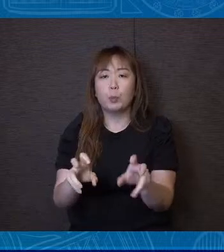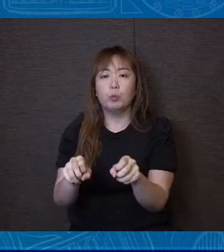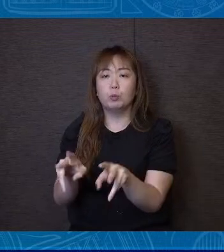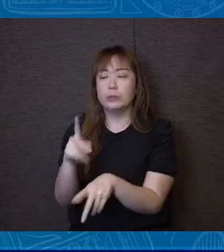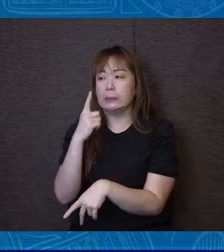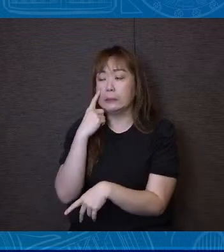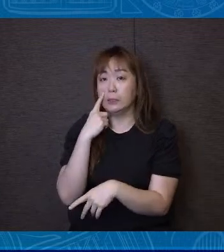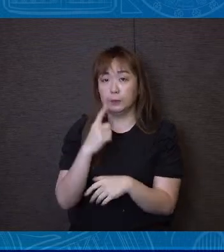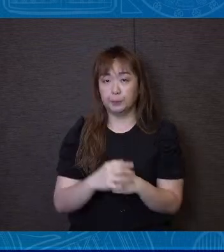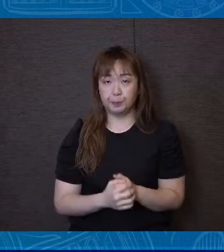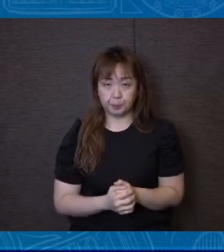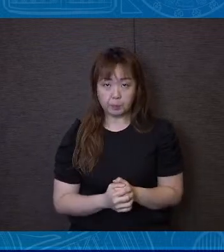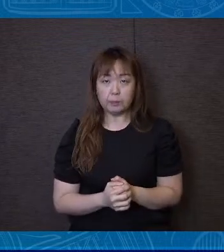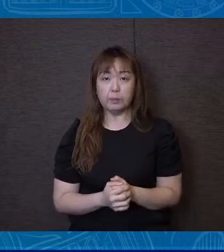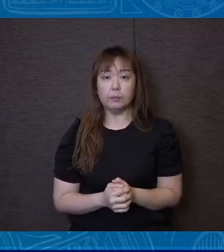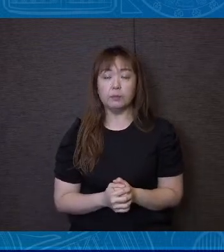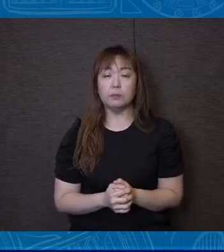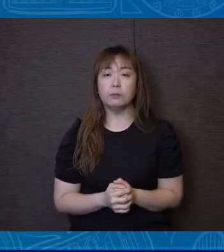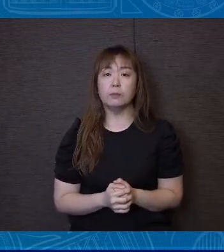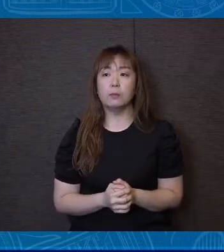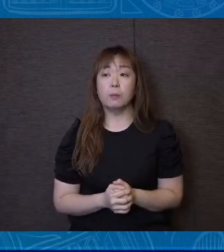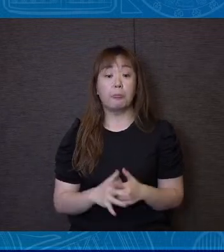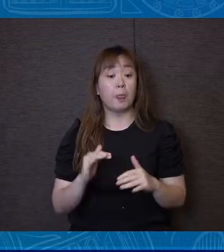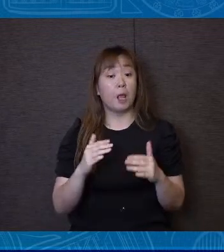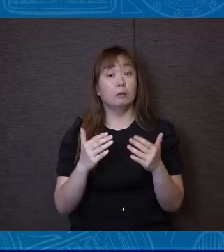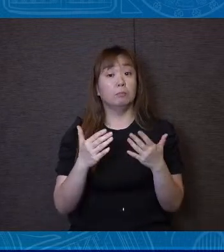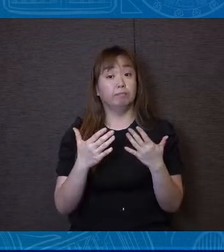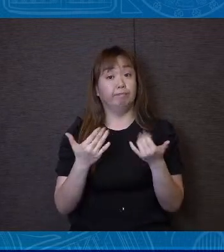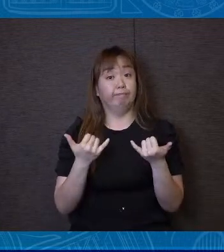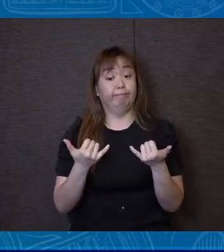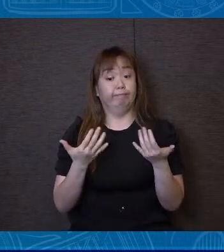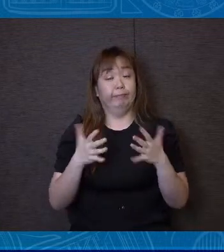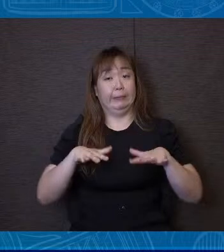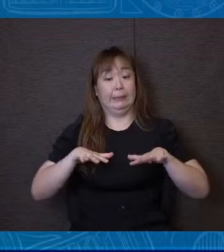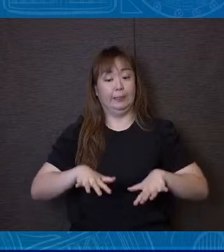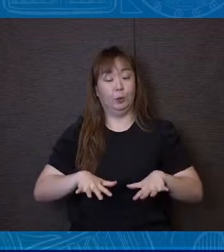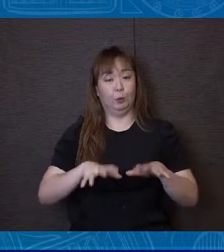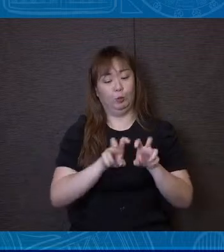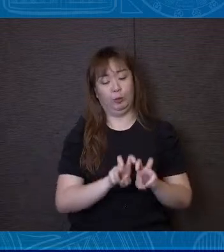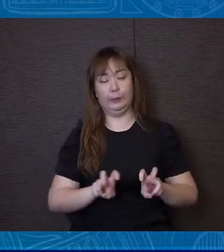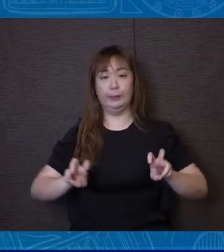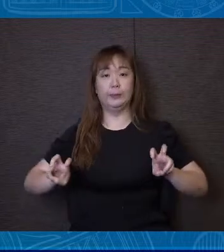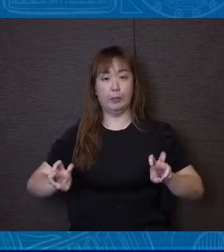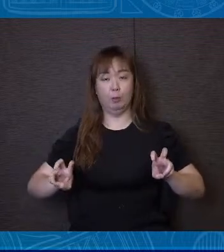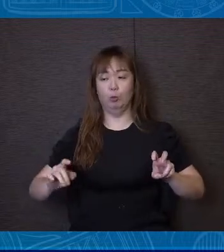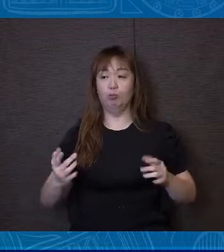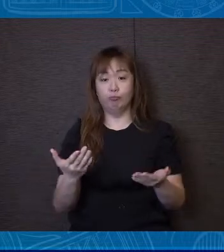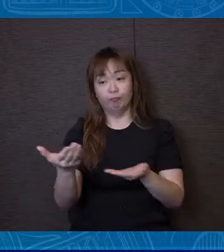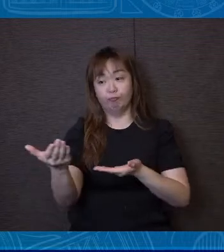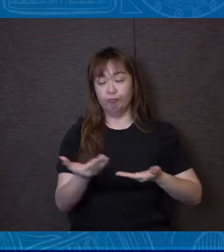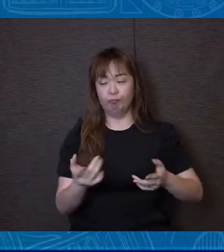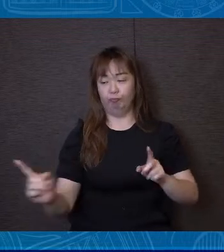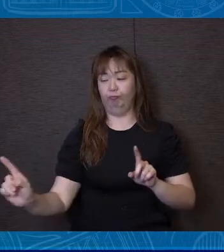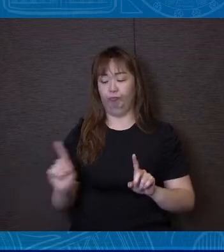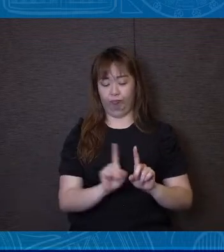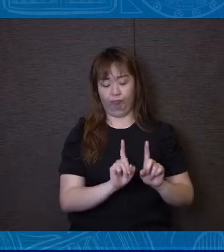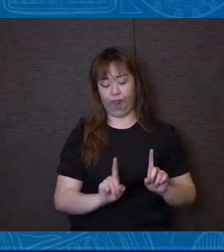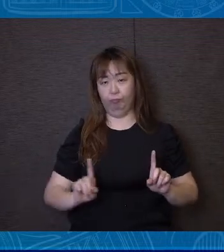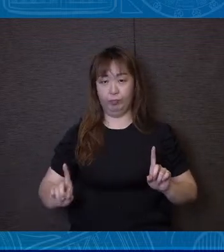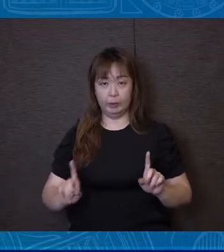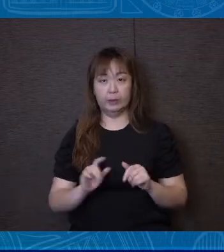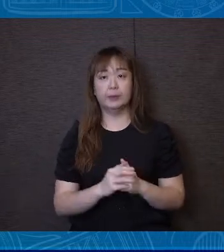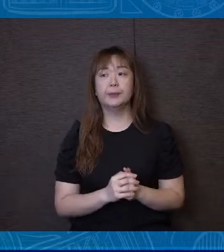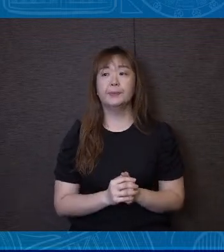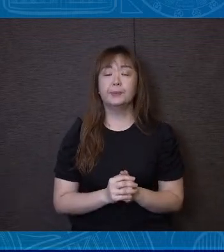this, I would like to move to the panel session and actually invite our panelists to join us here